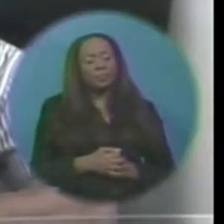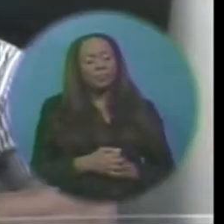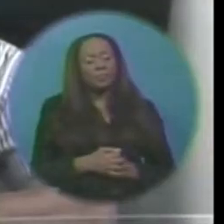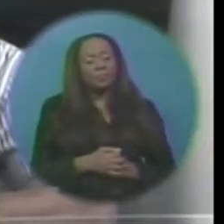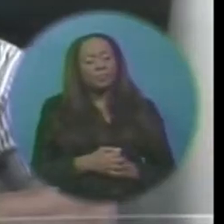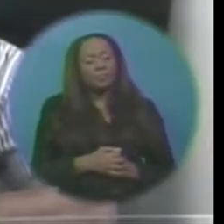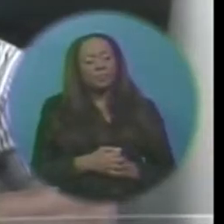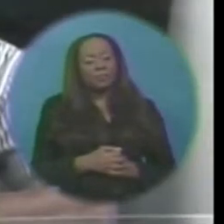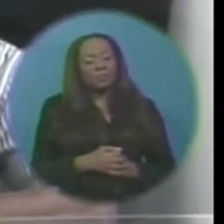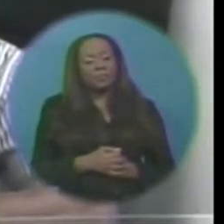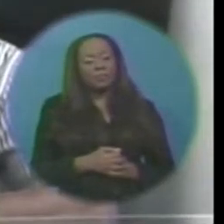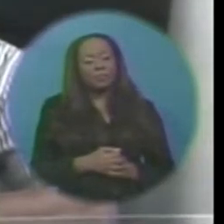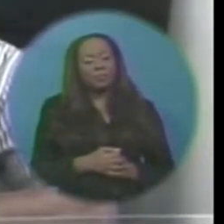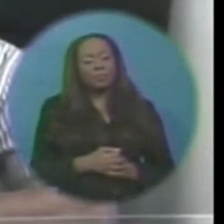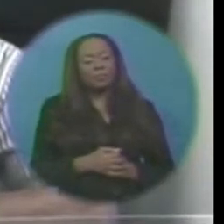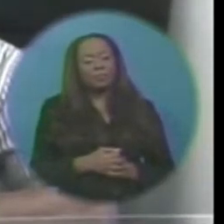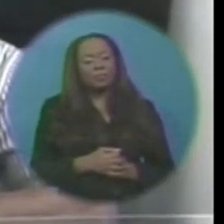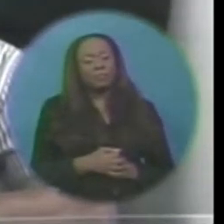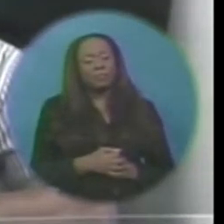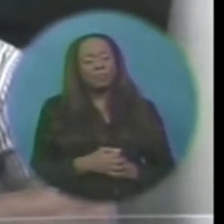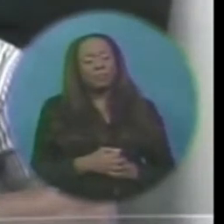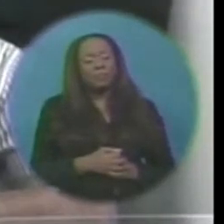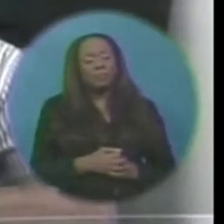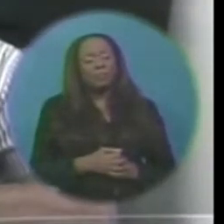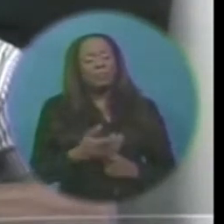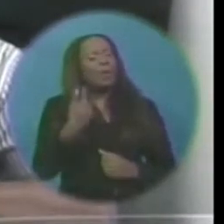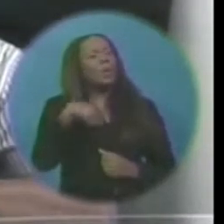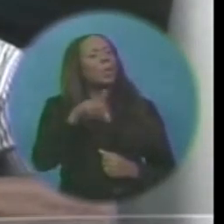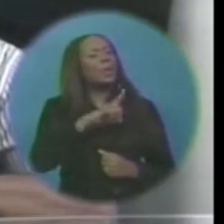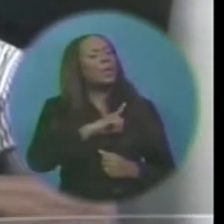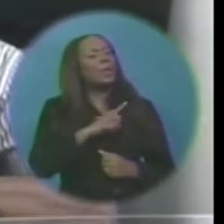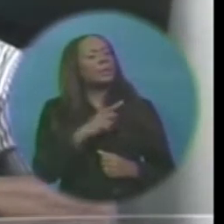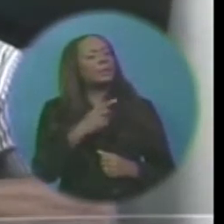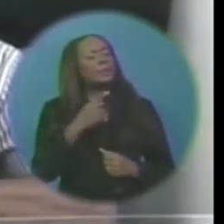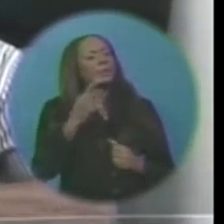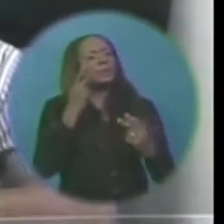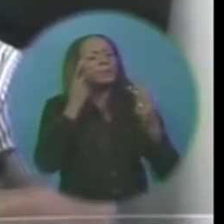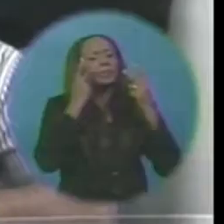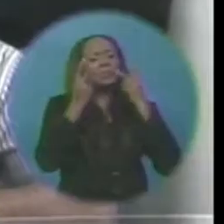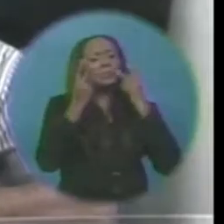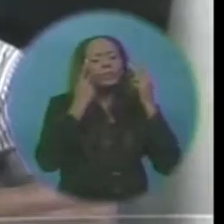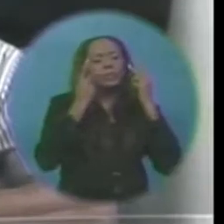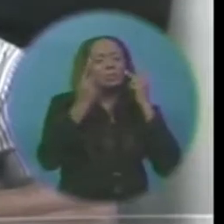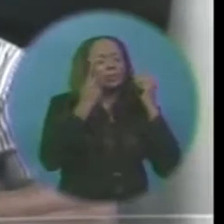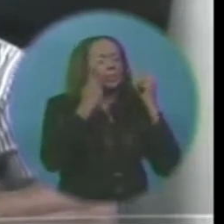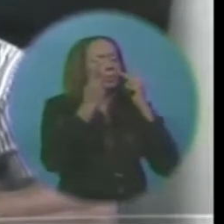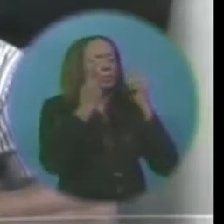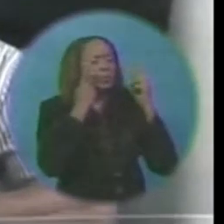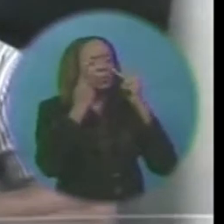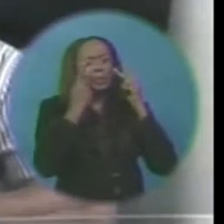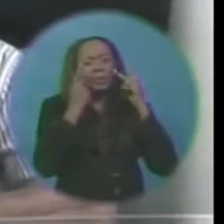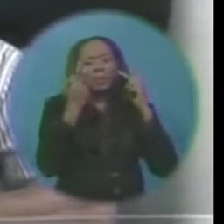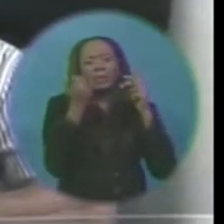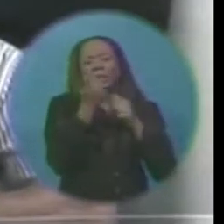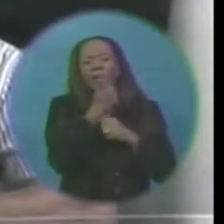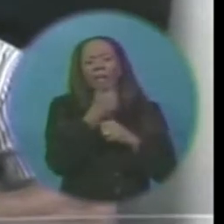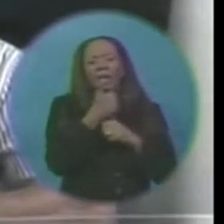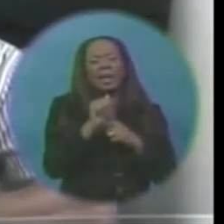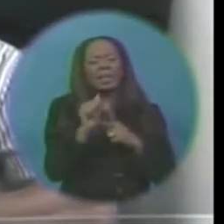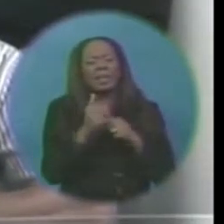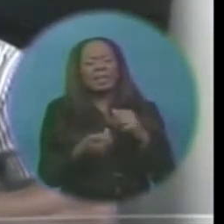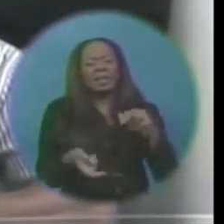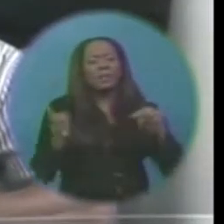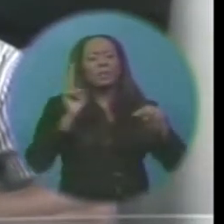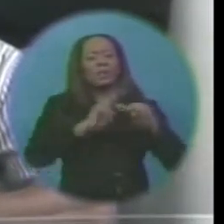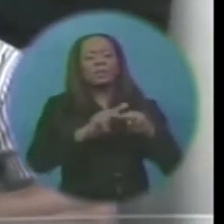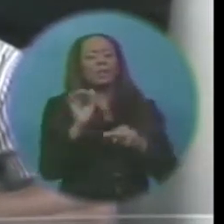any increased incidence above the normal standard rate of gastroenteritis. So we have put